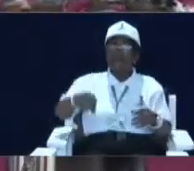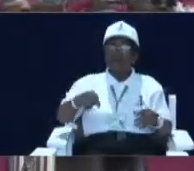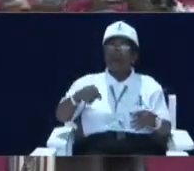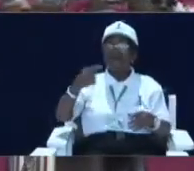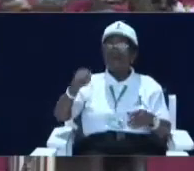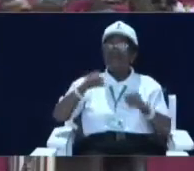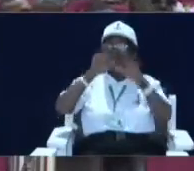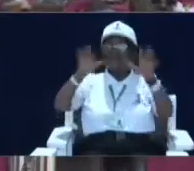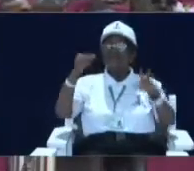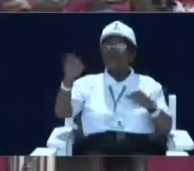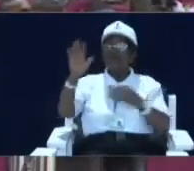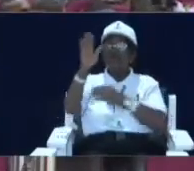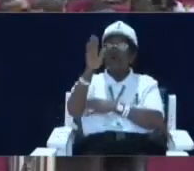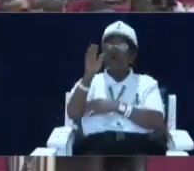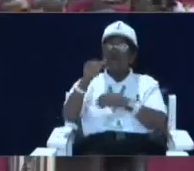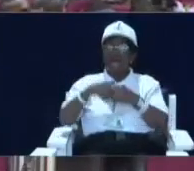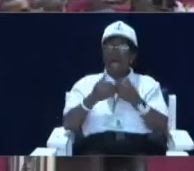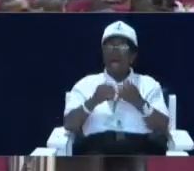However,